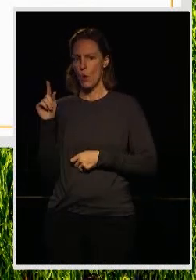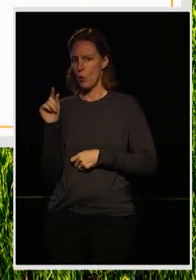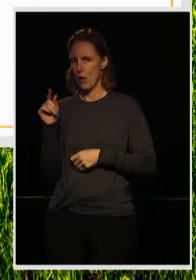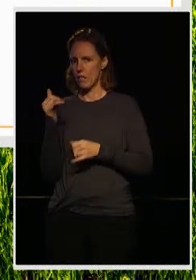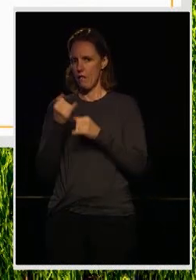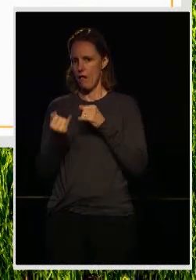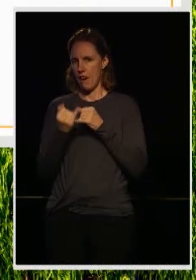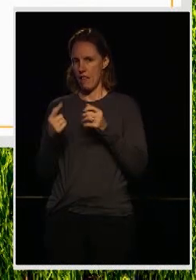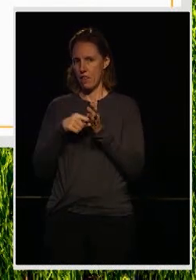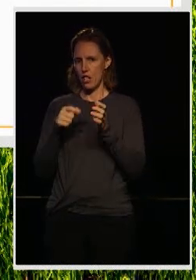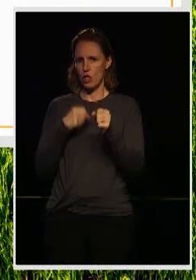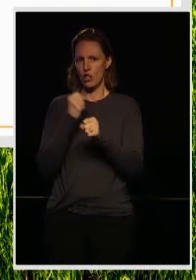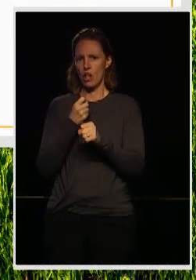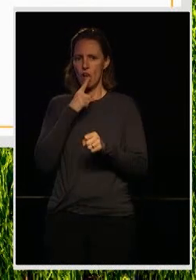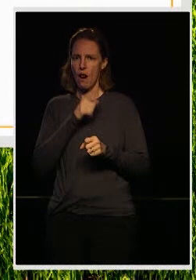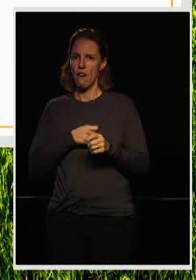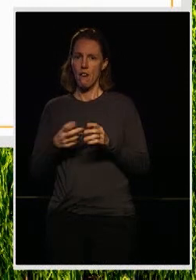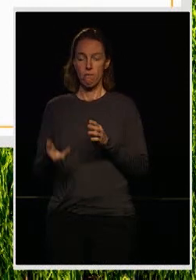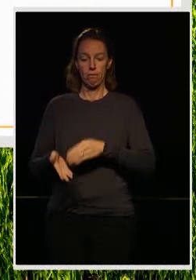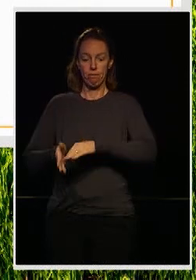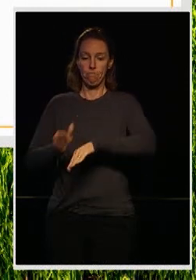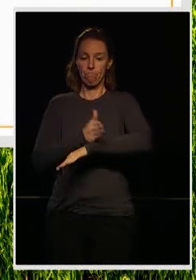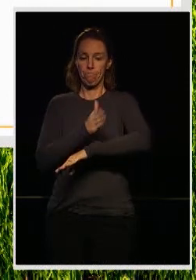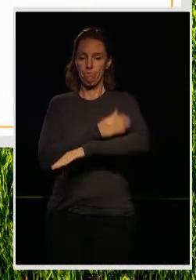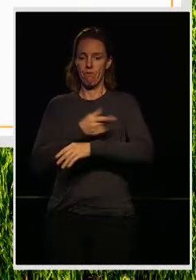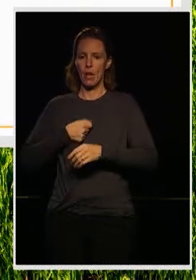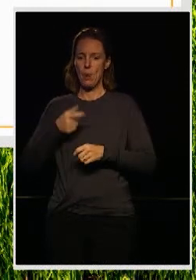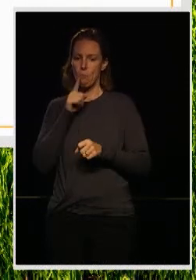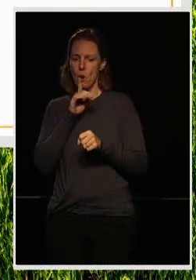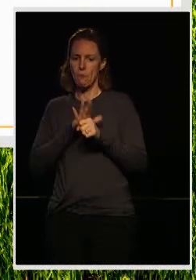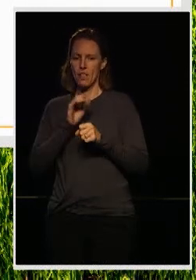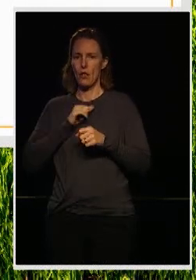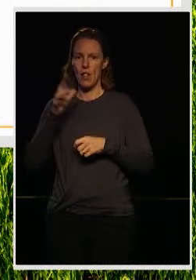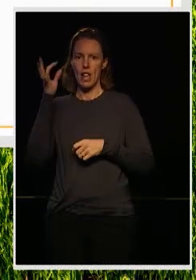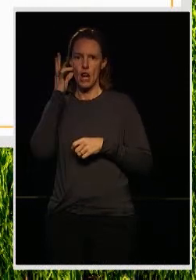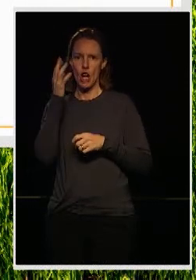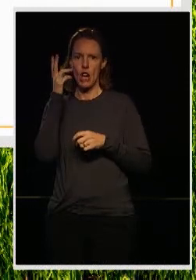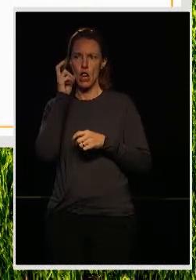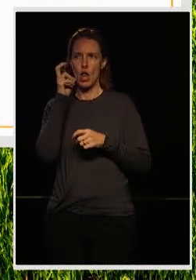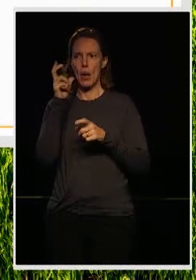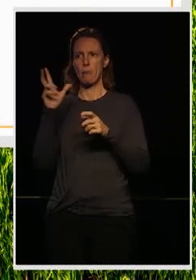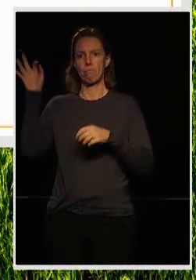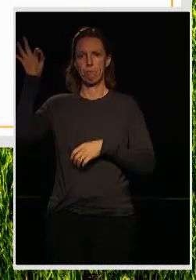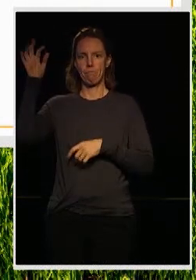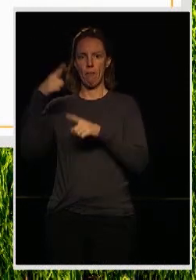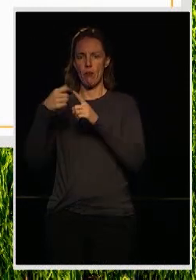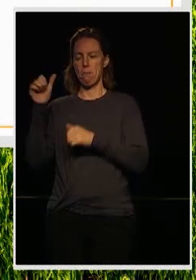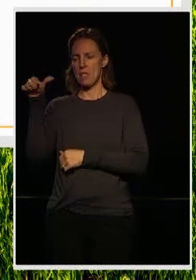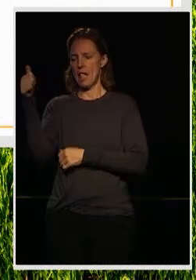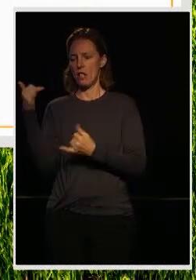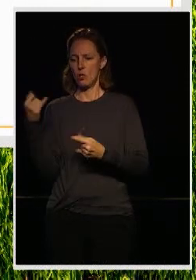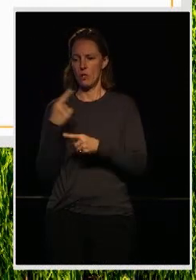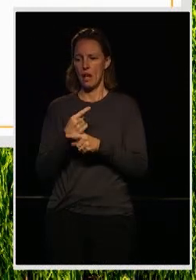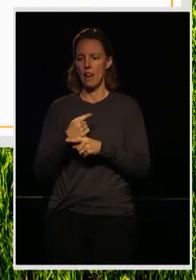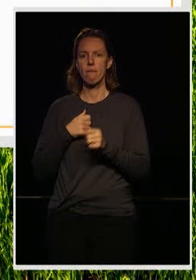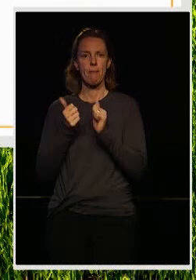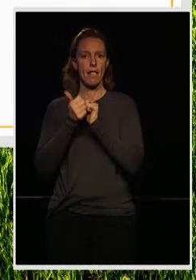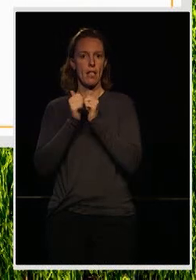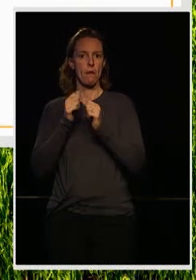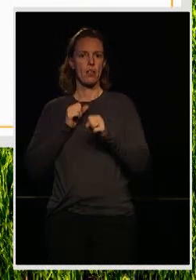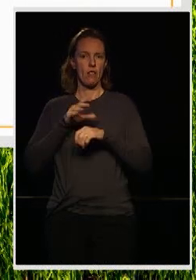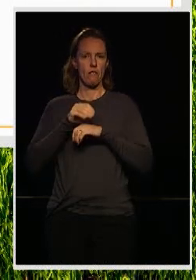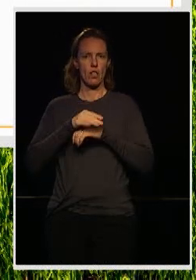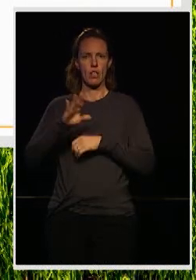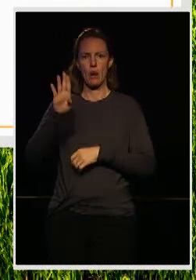year are increasingly promising, and you'll hear pitches from 10 of them today. Competition's advisor, Brian Bauer, will host